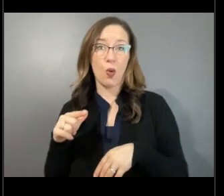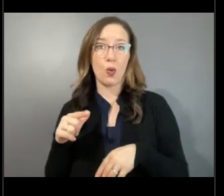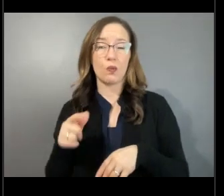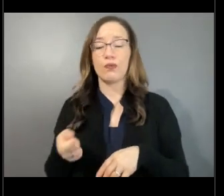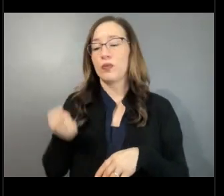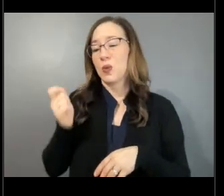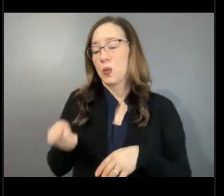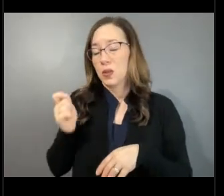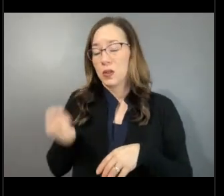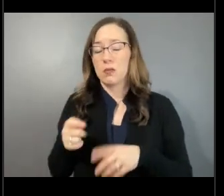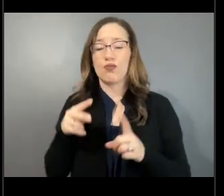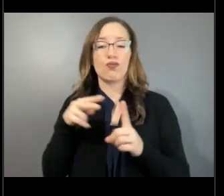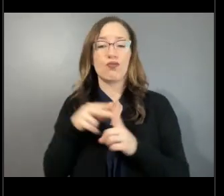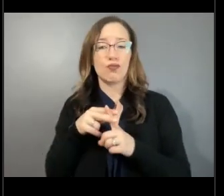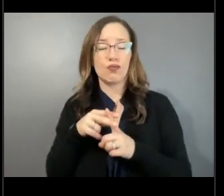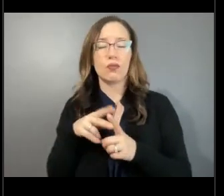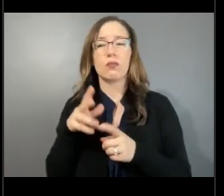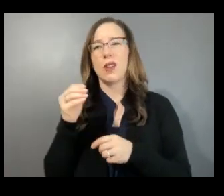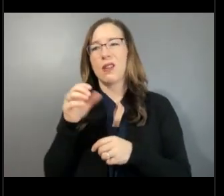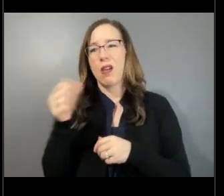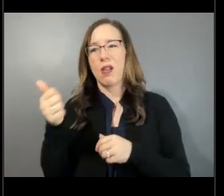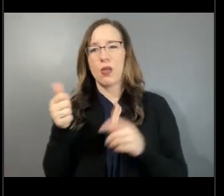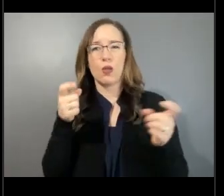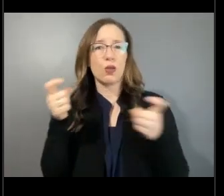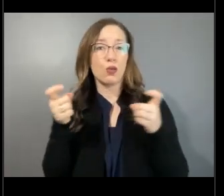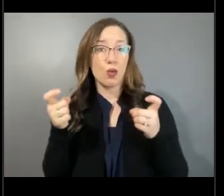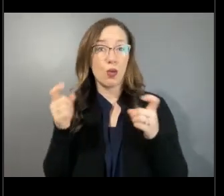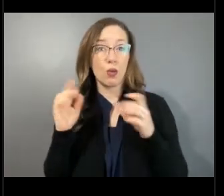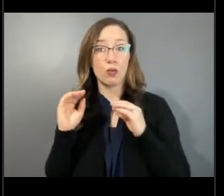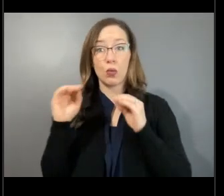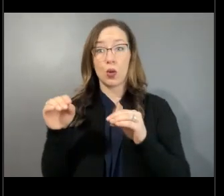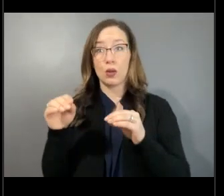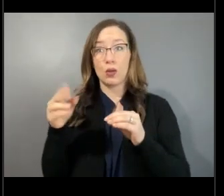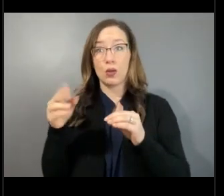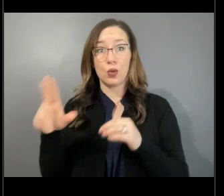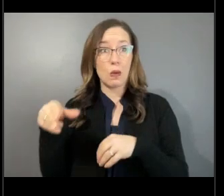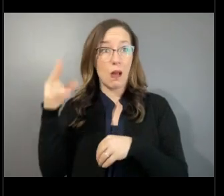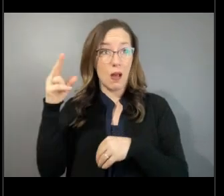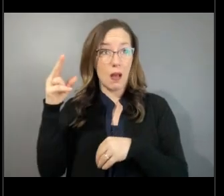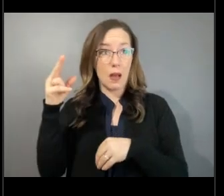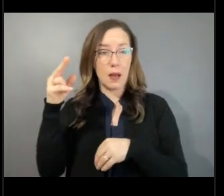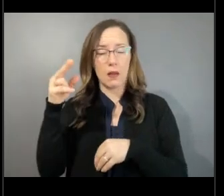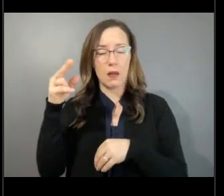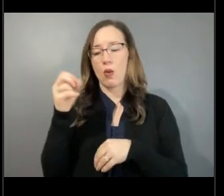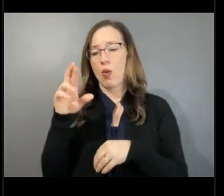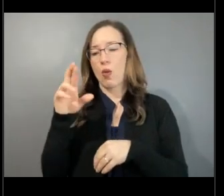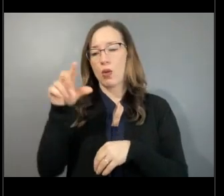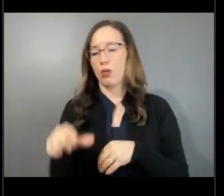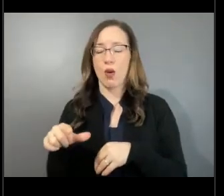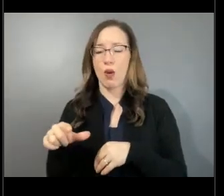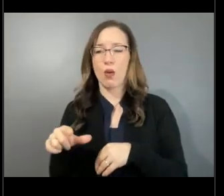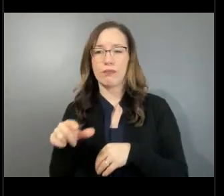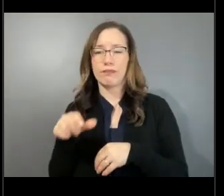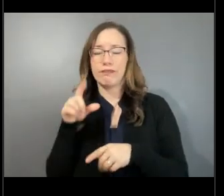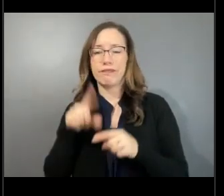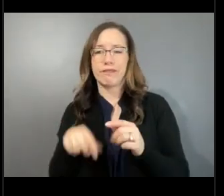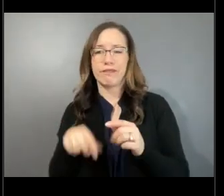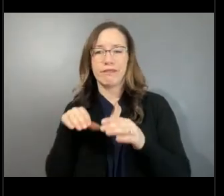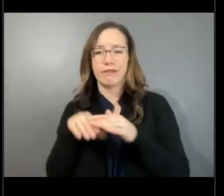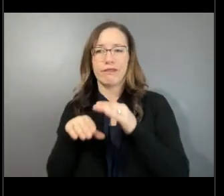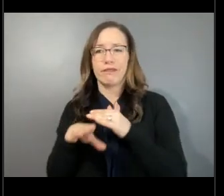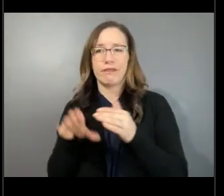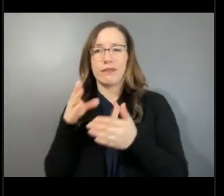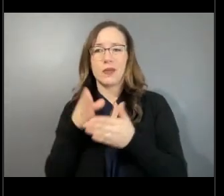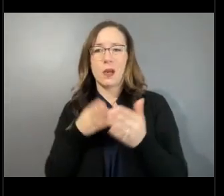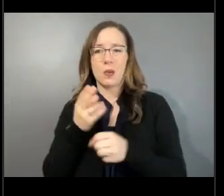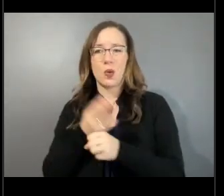Switches, electrical outlets, and other controls placed too high or too low are inaccessible to some